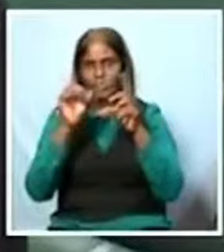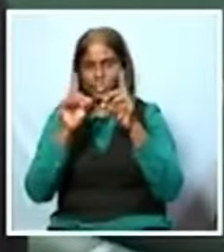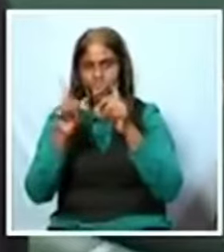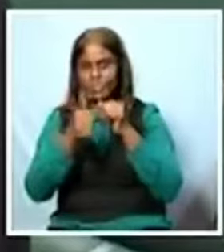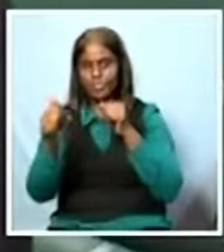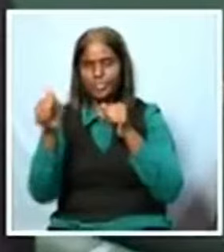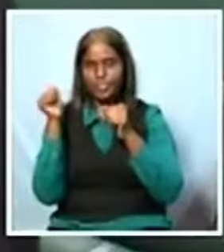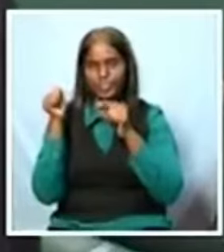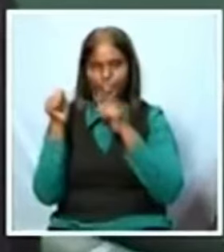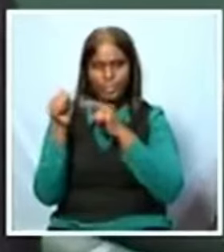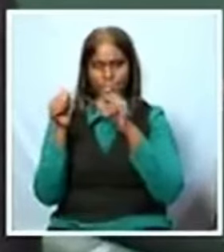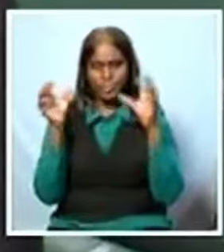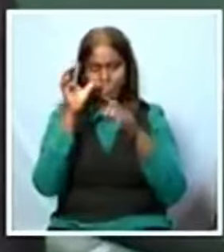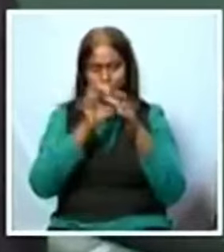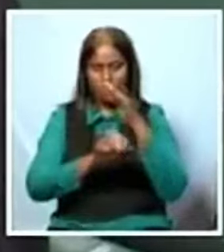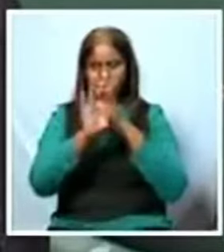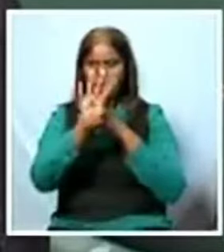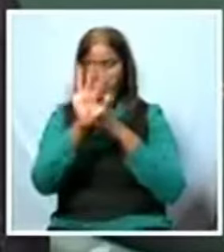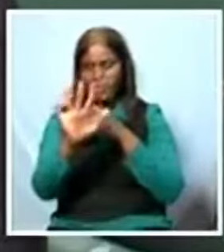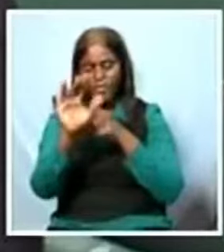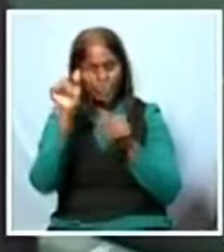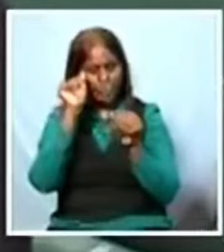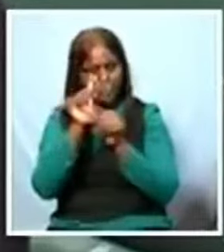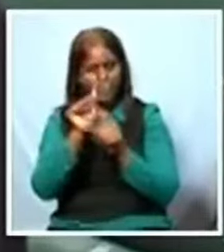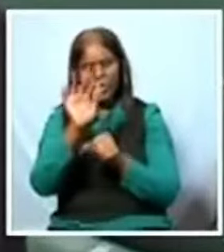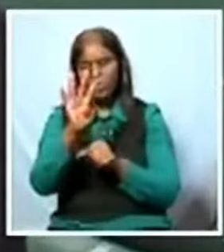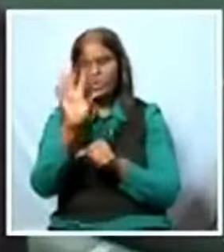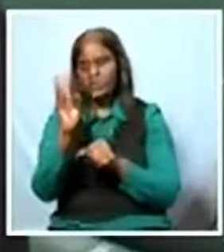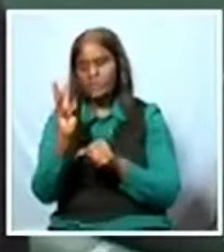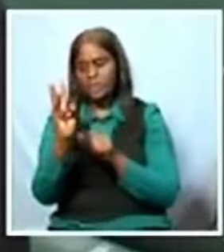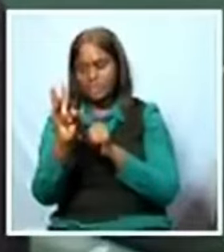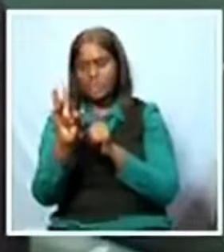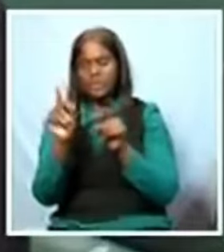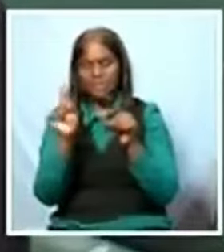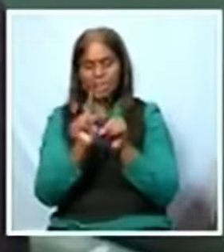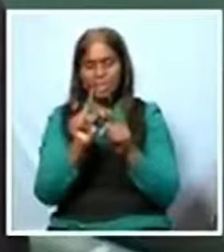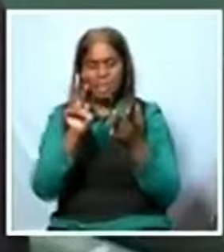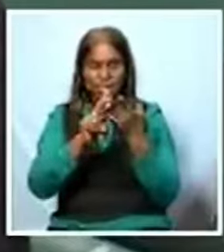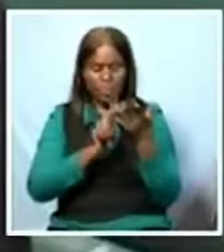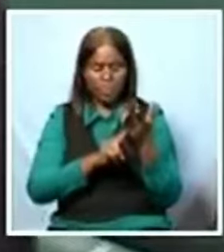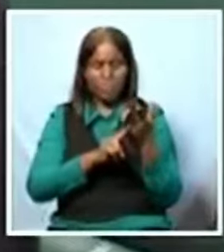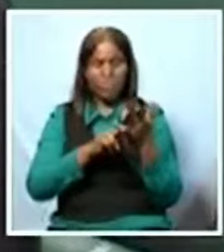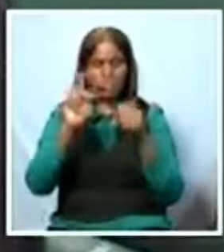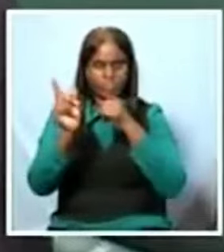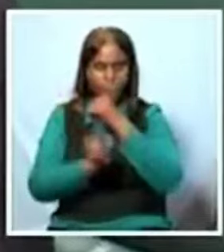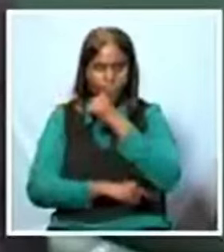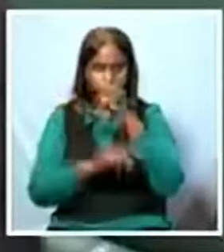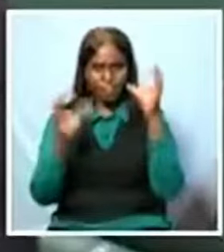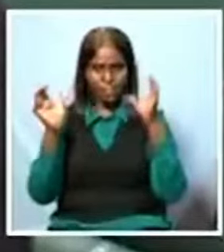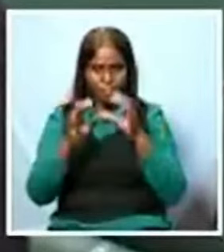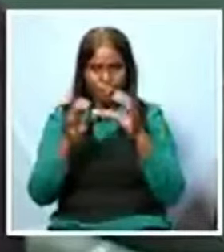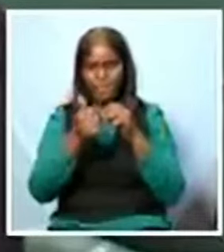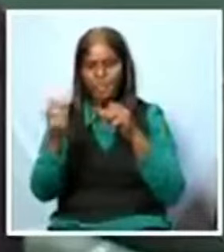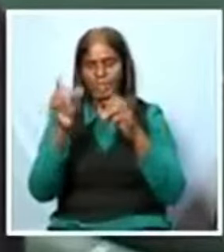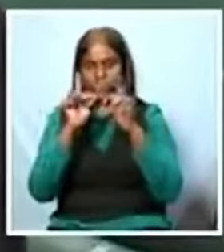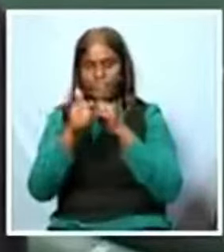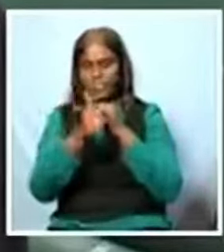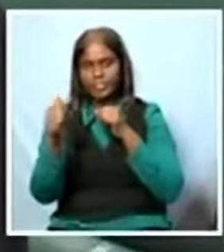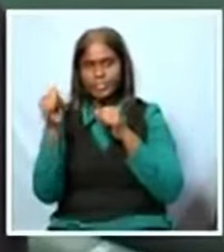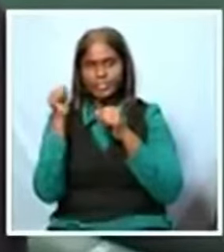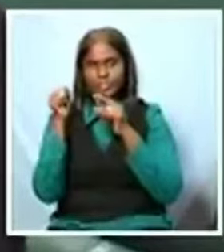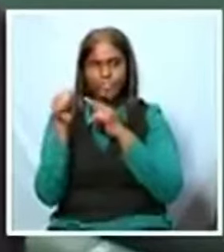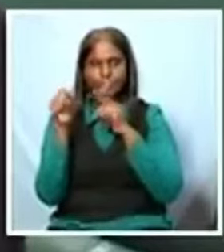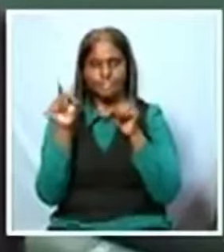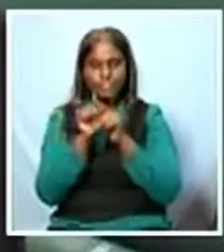any objection? Clause 45 is agreed to. Clause 46, report by disciplinary committee. Any debate, any